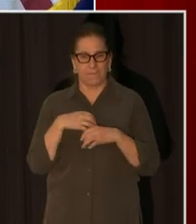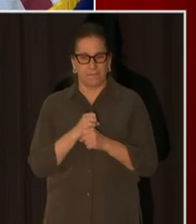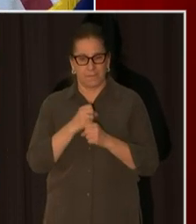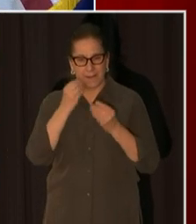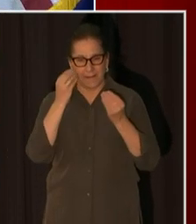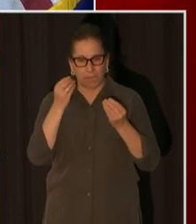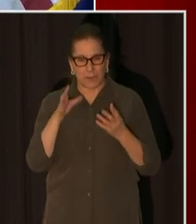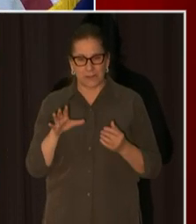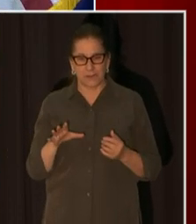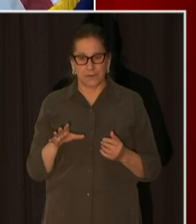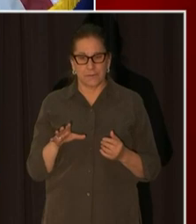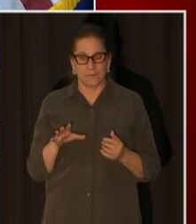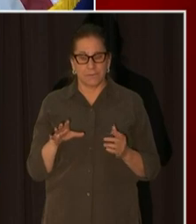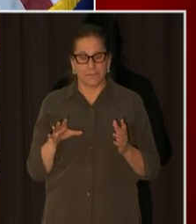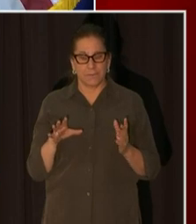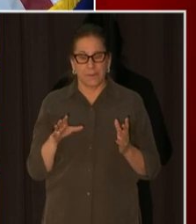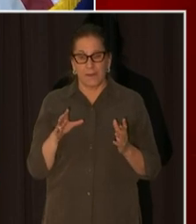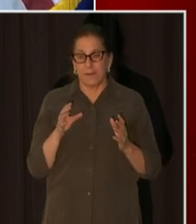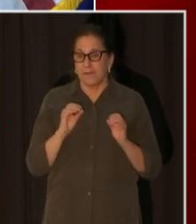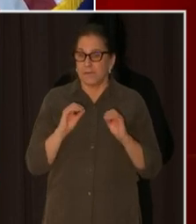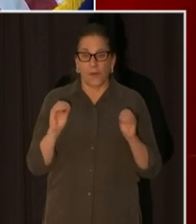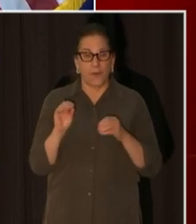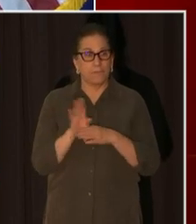great conversation. Thank you. Christie?